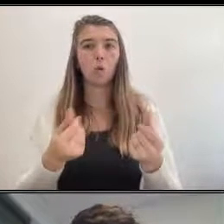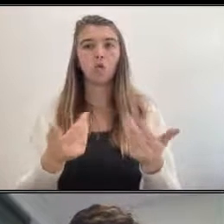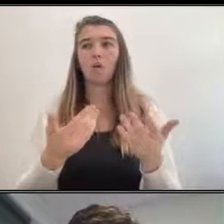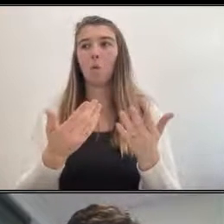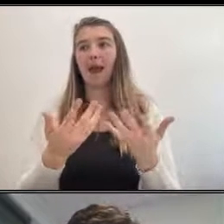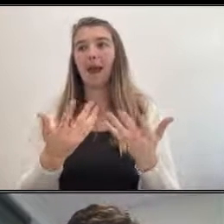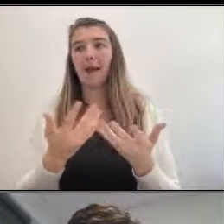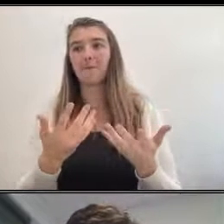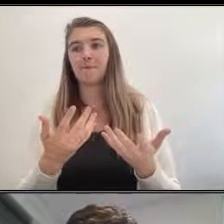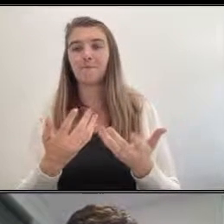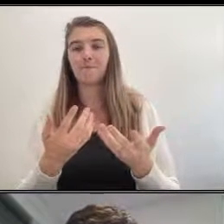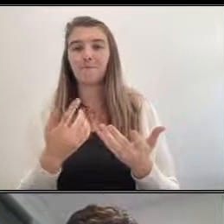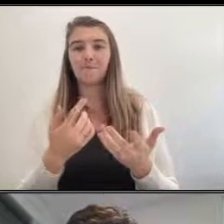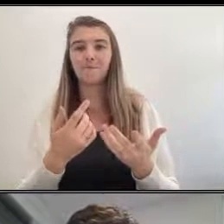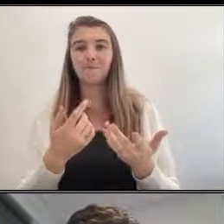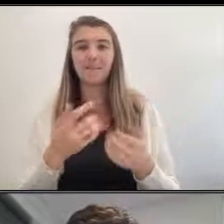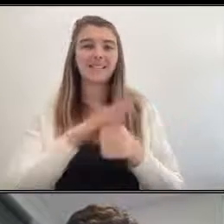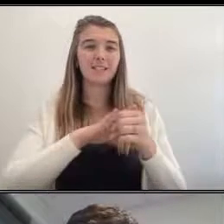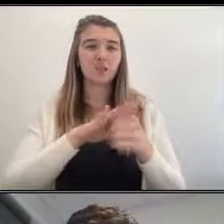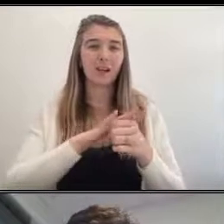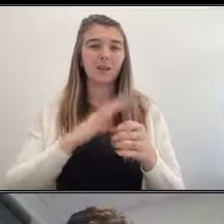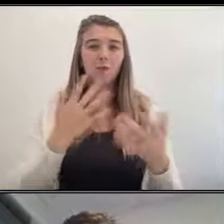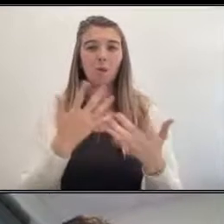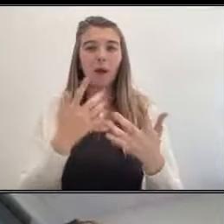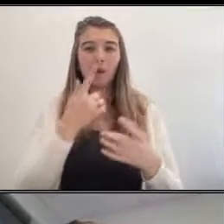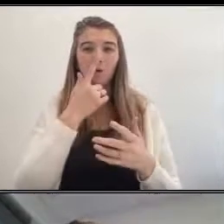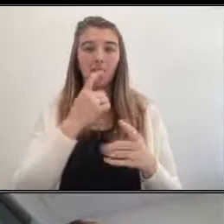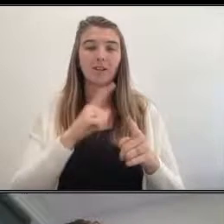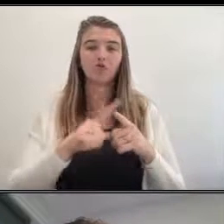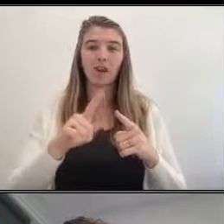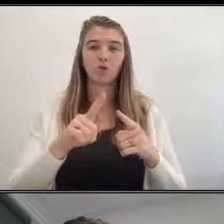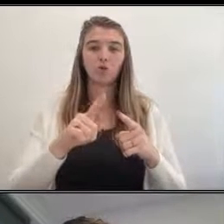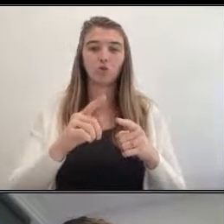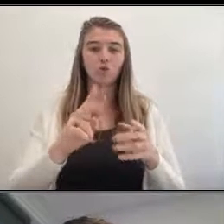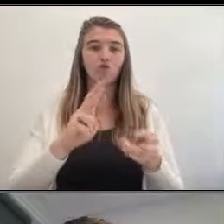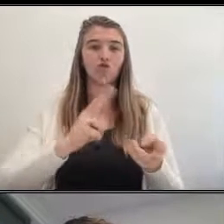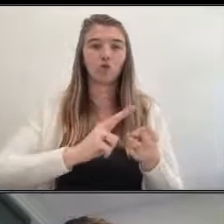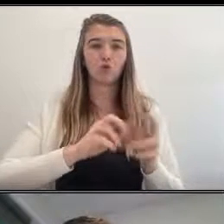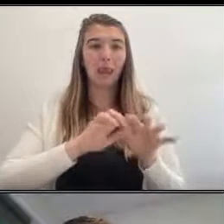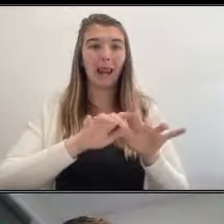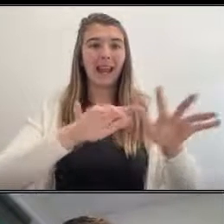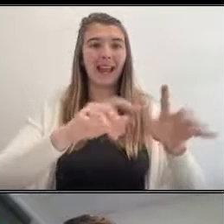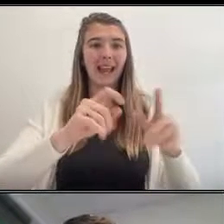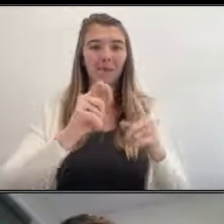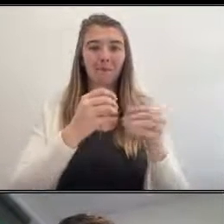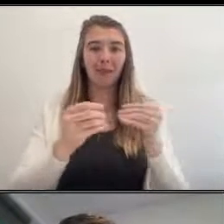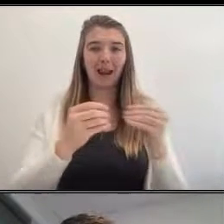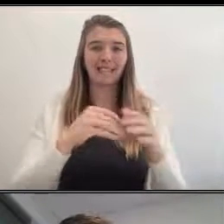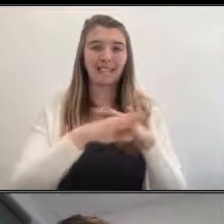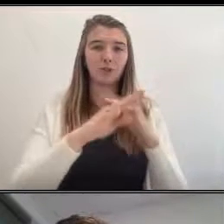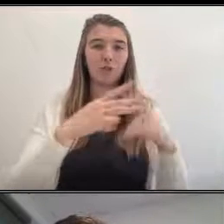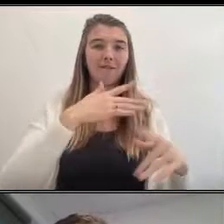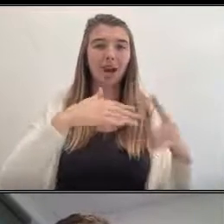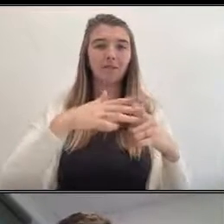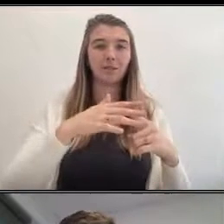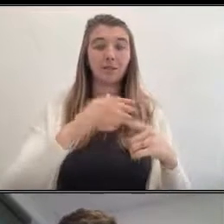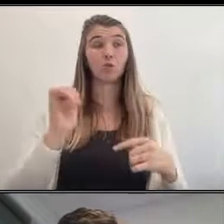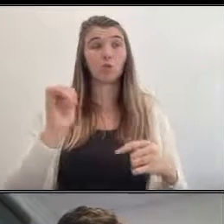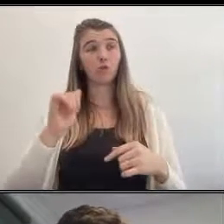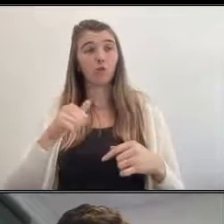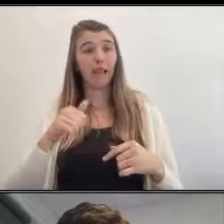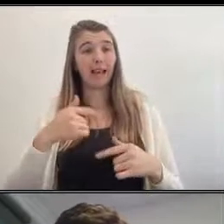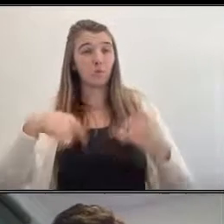could not prevent leakage of plastic into the environment. So, you know, we should change our behavior, be more